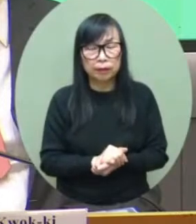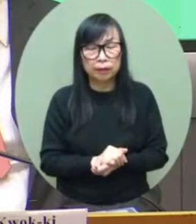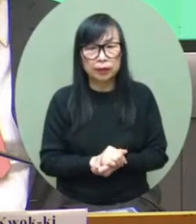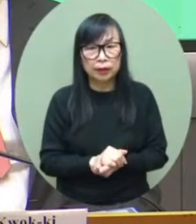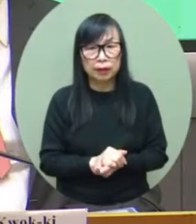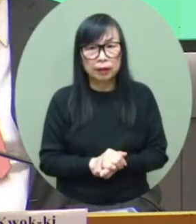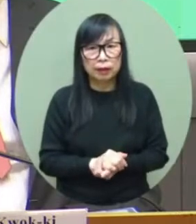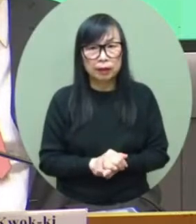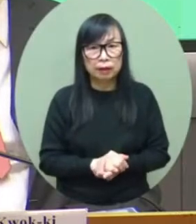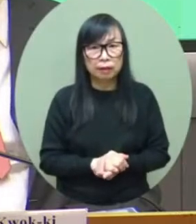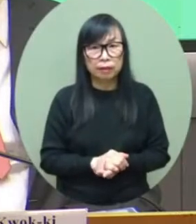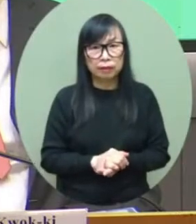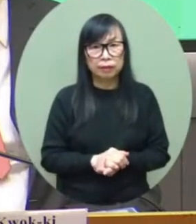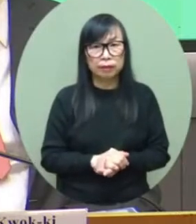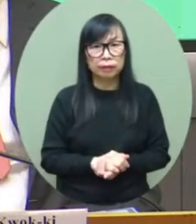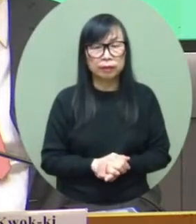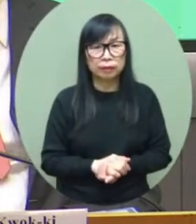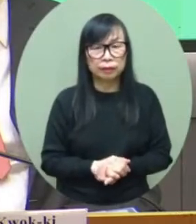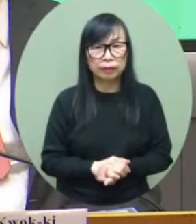of office of this government.